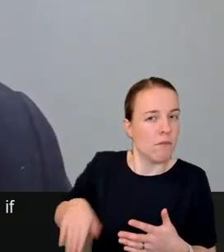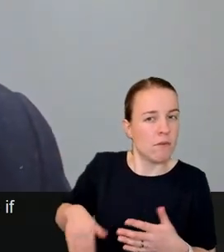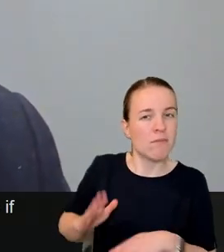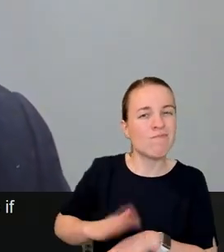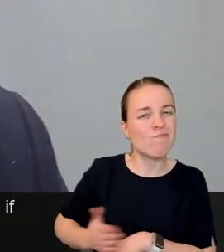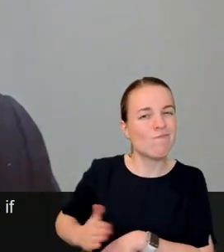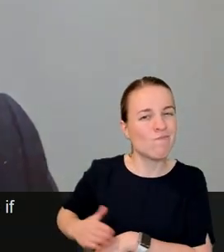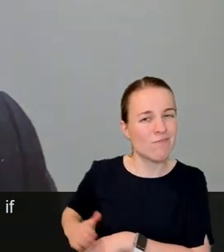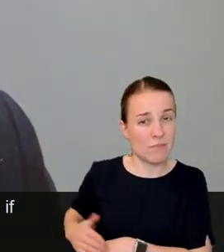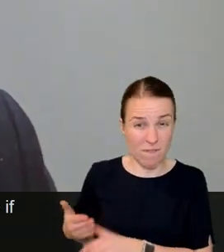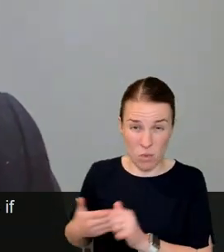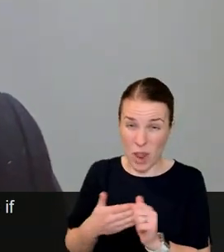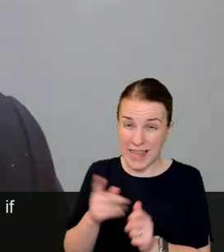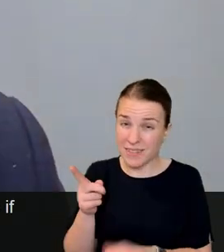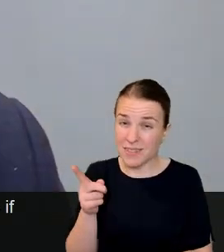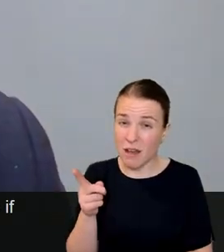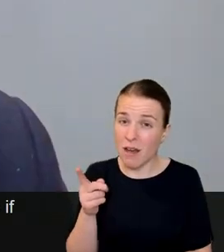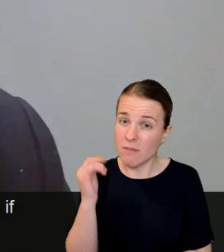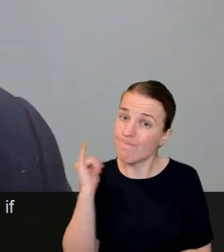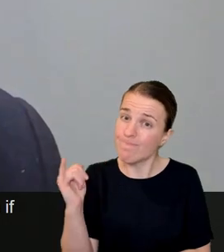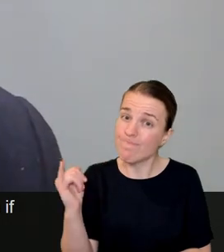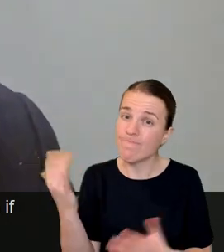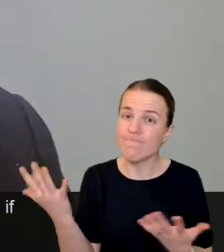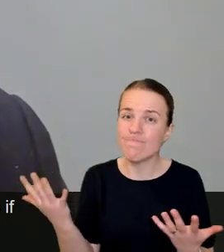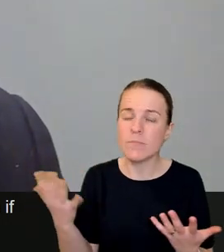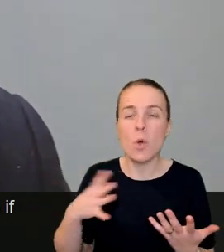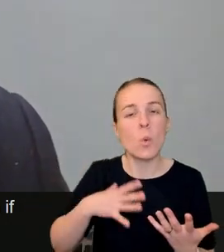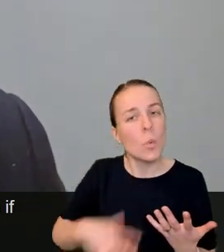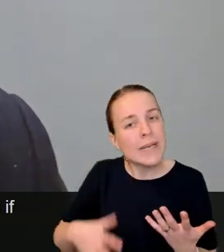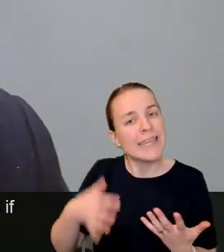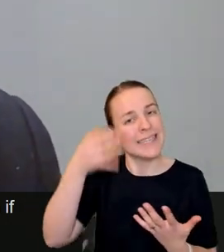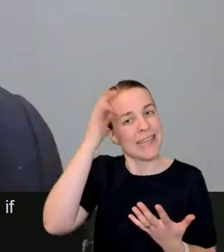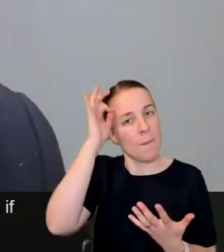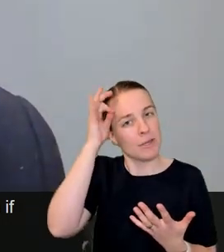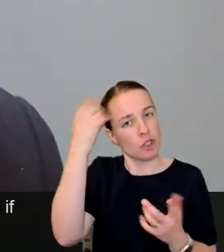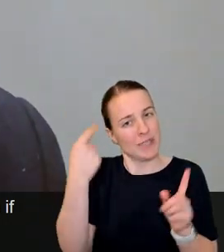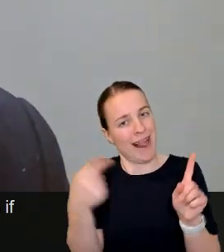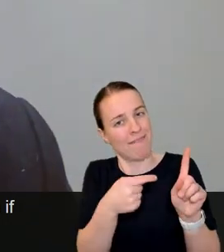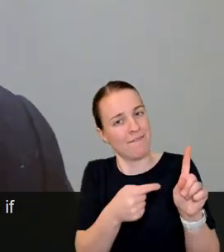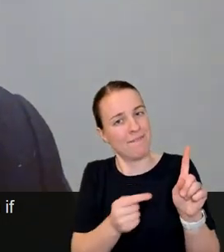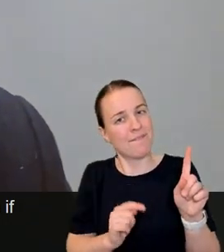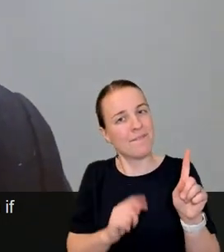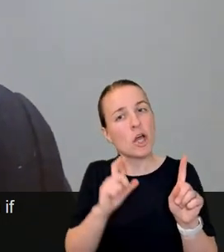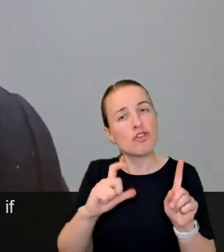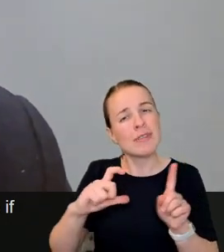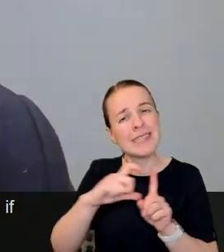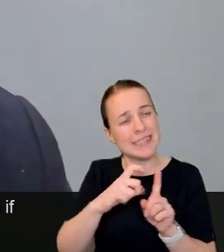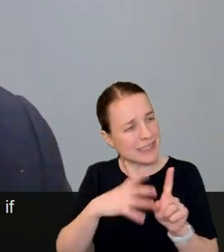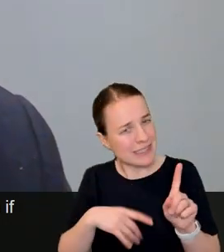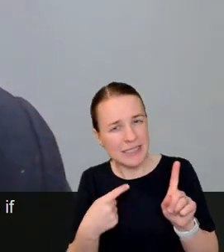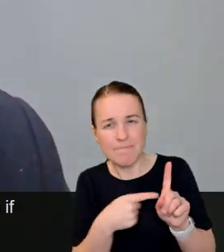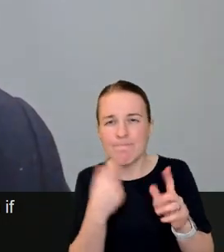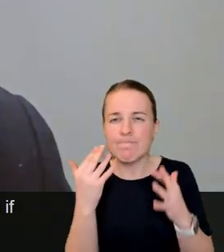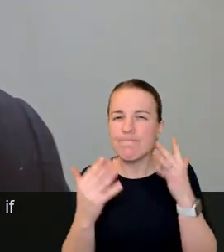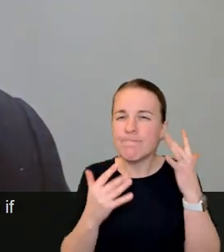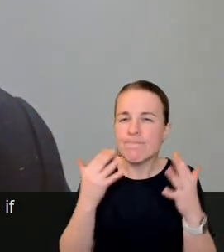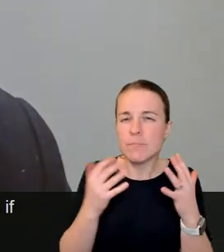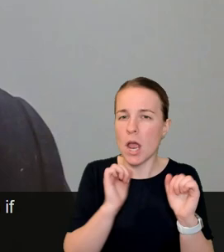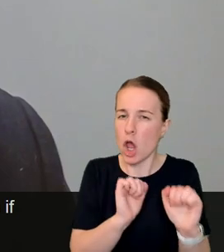applied to it, and we really need the Commissioner to be thinking about her